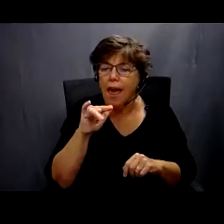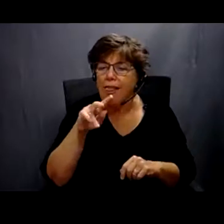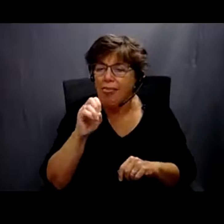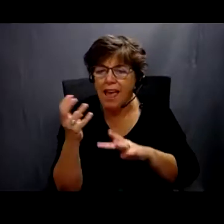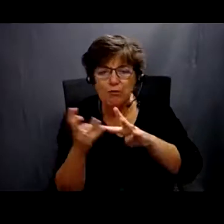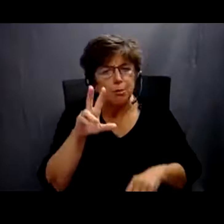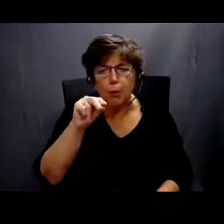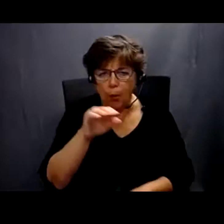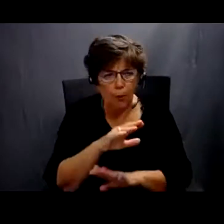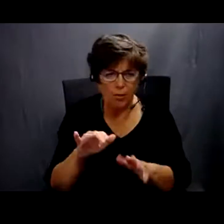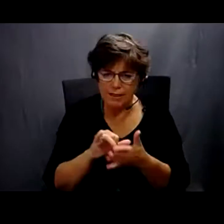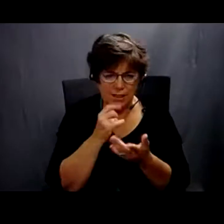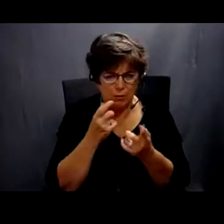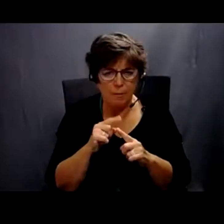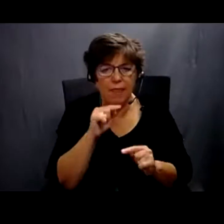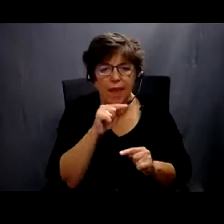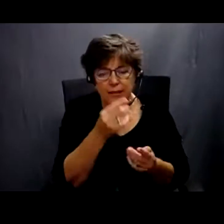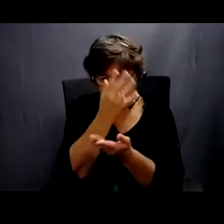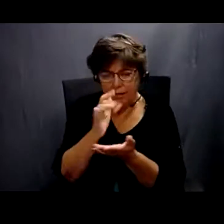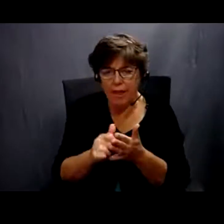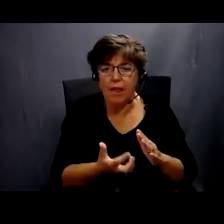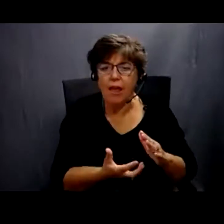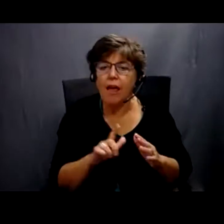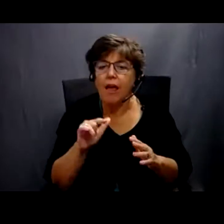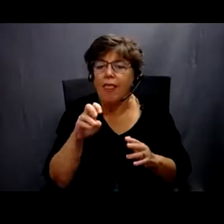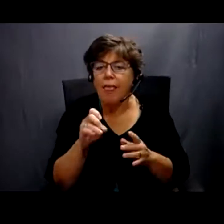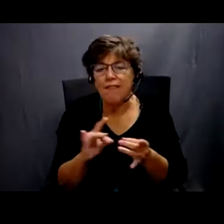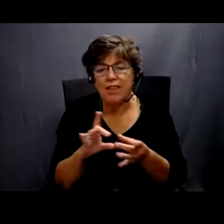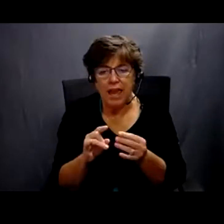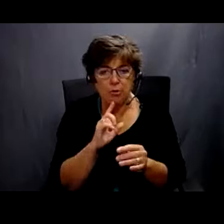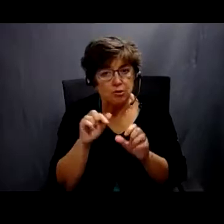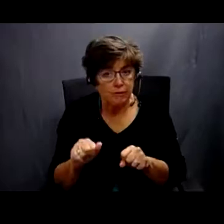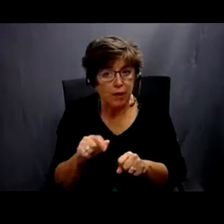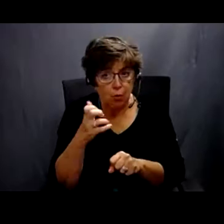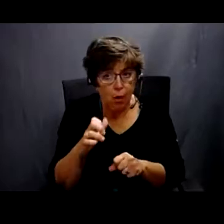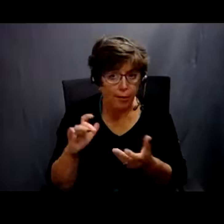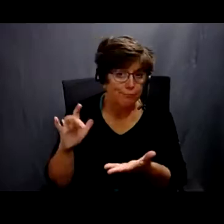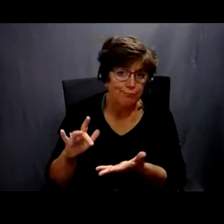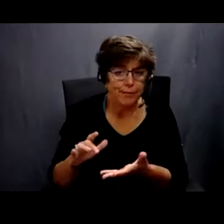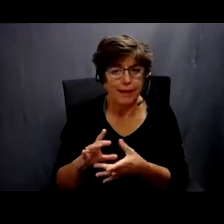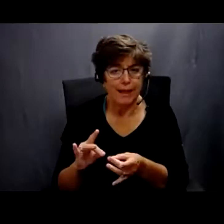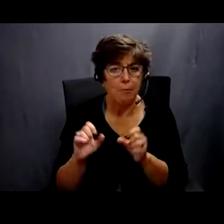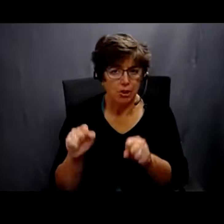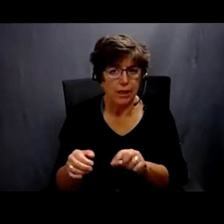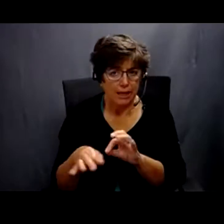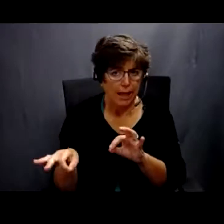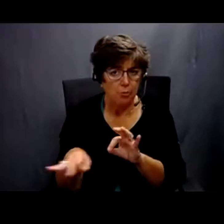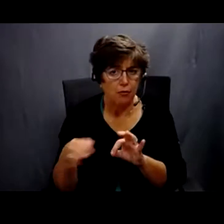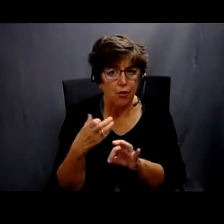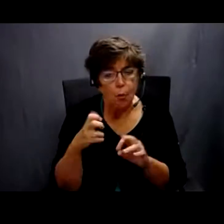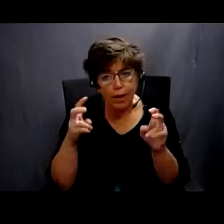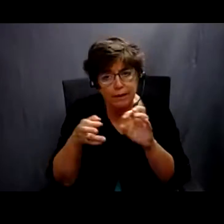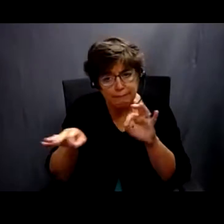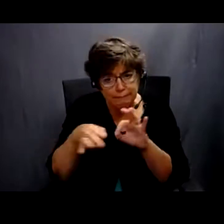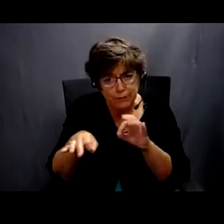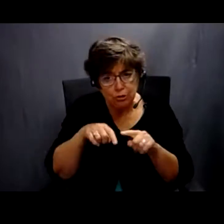anywhere. That's just notice that our live captioning is available. And so if you would like subtitles during